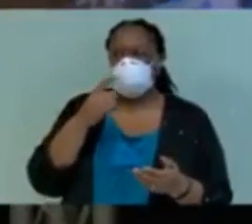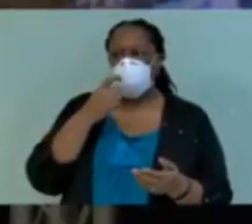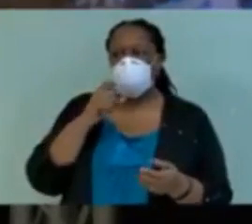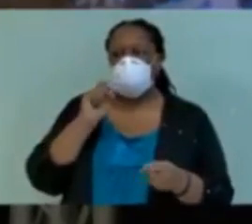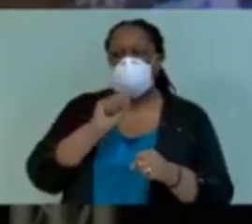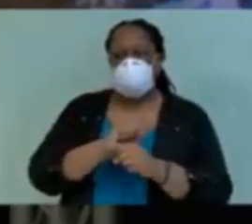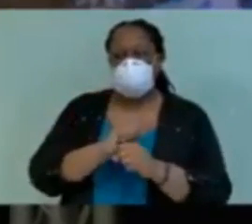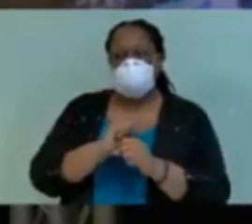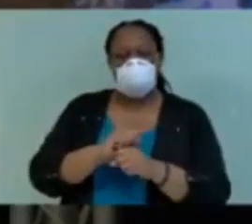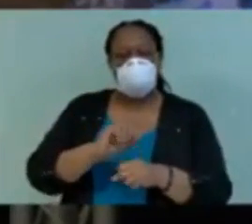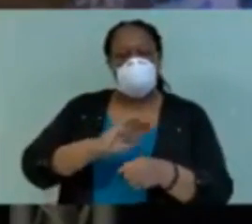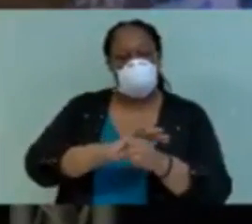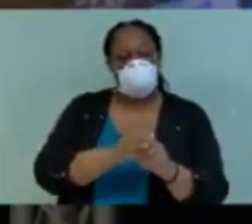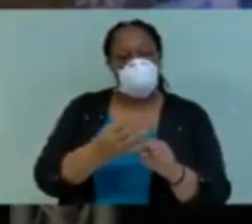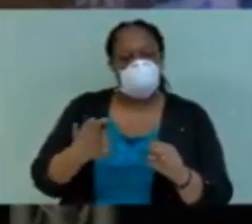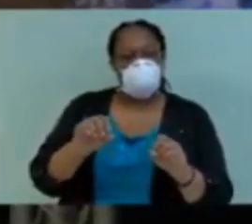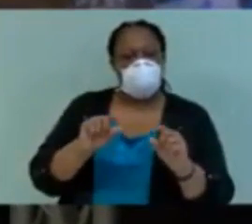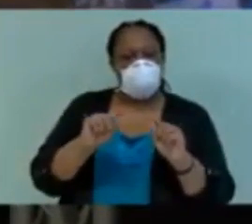COVID-19.